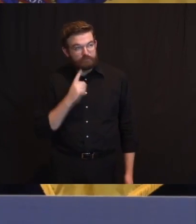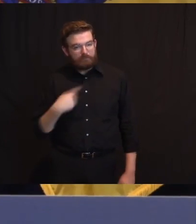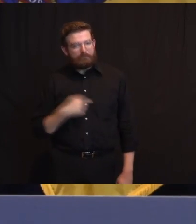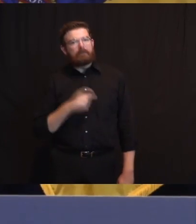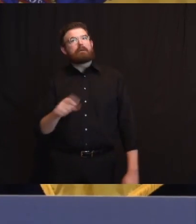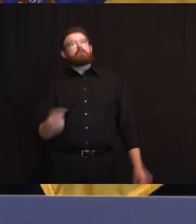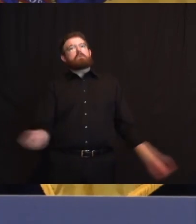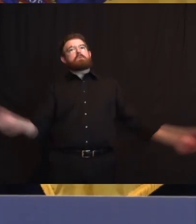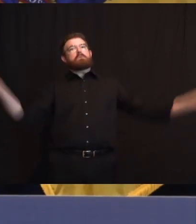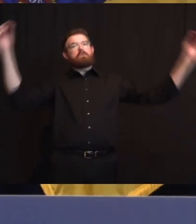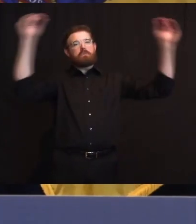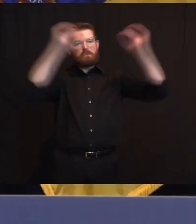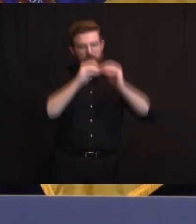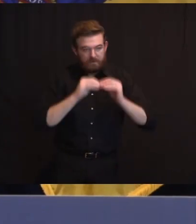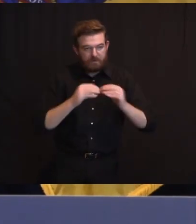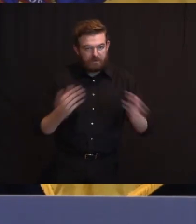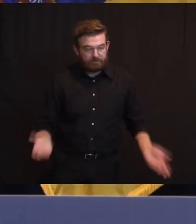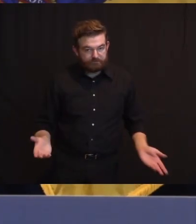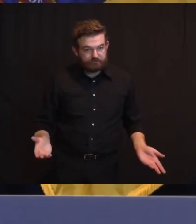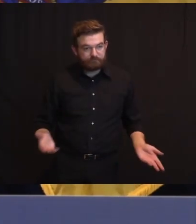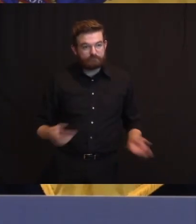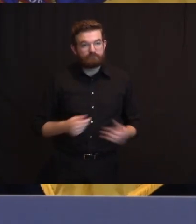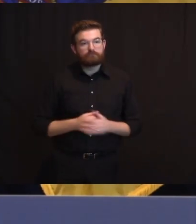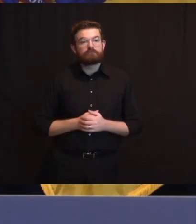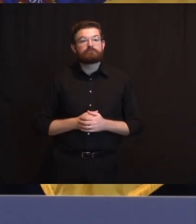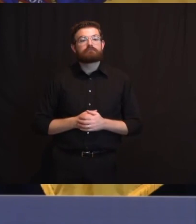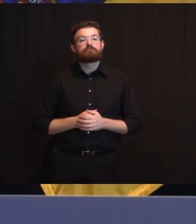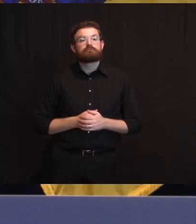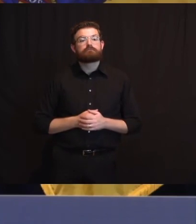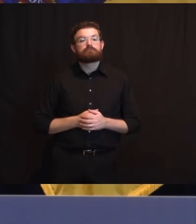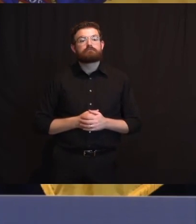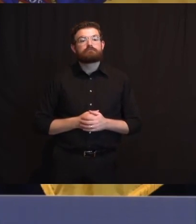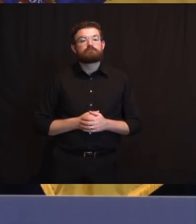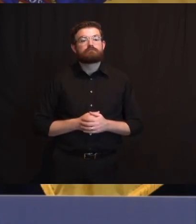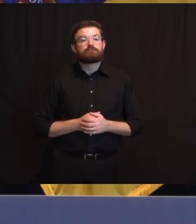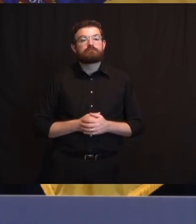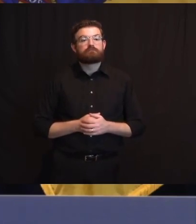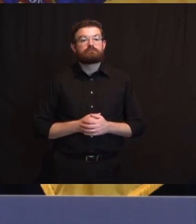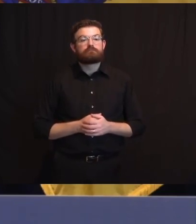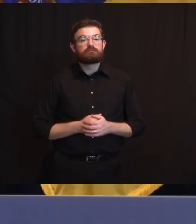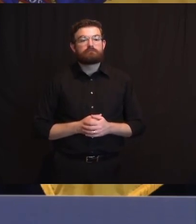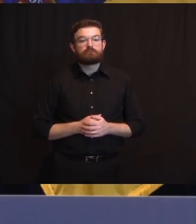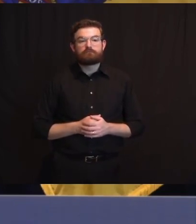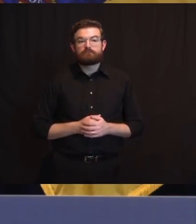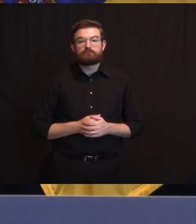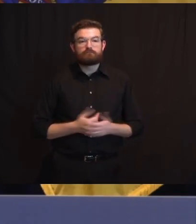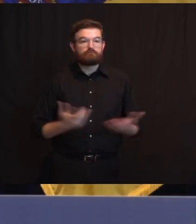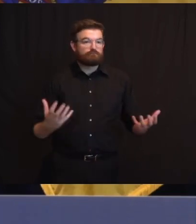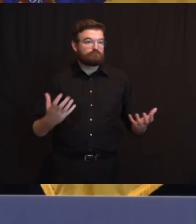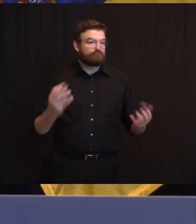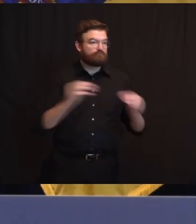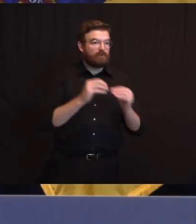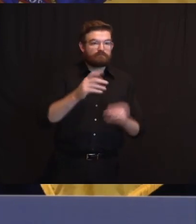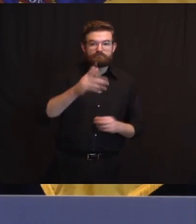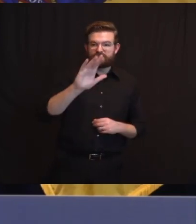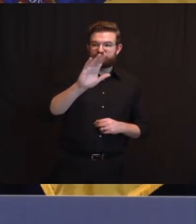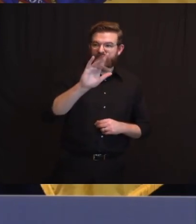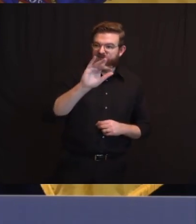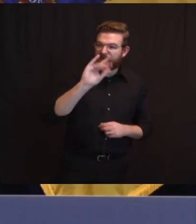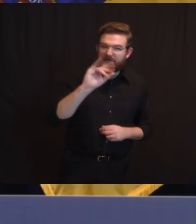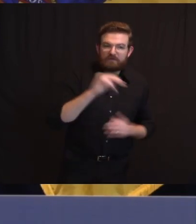out, would we love to be able to put another 25 million, 50 million, whatever it might be, to work to help people in